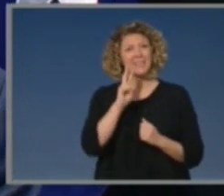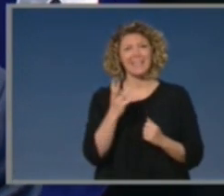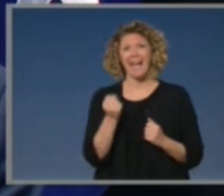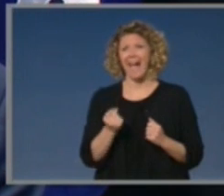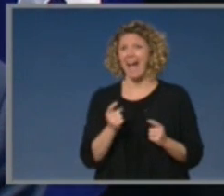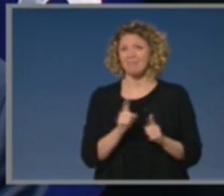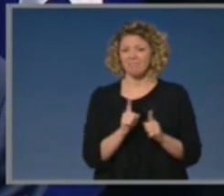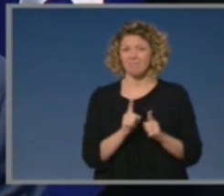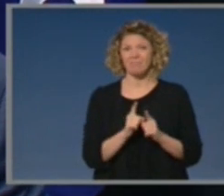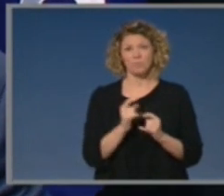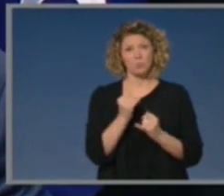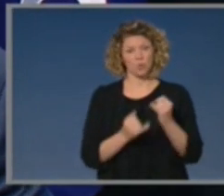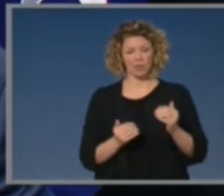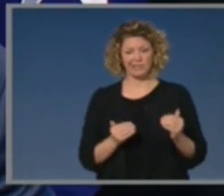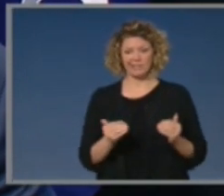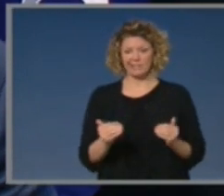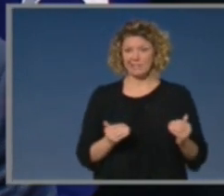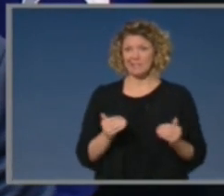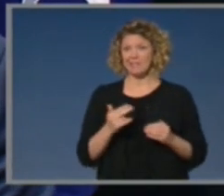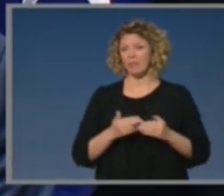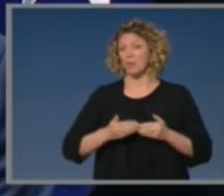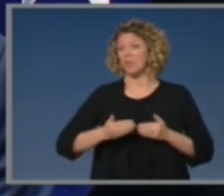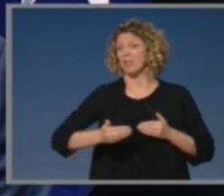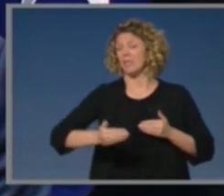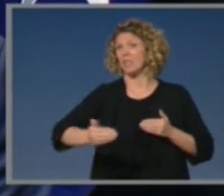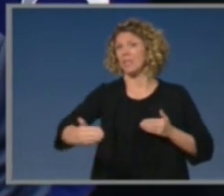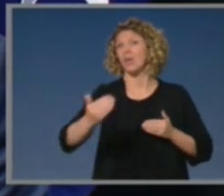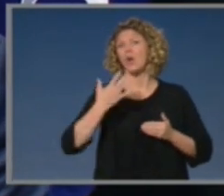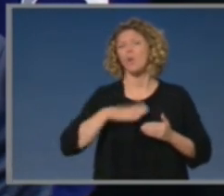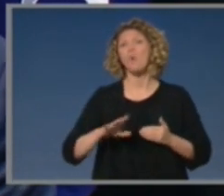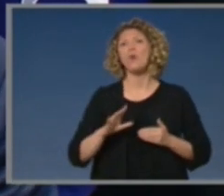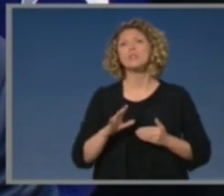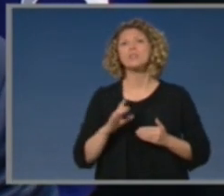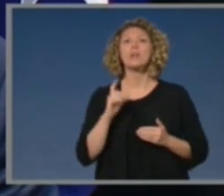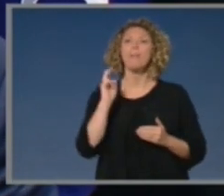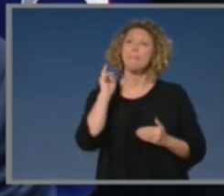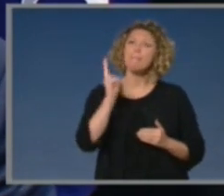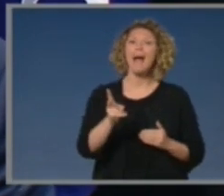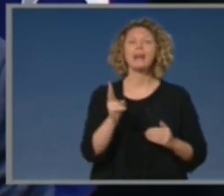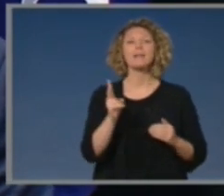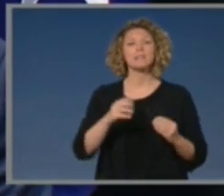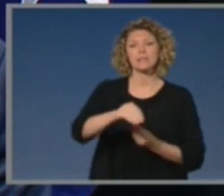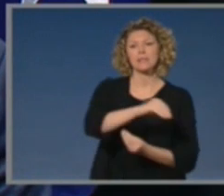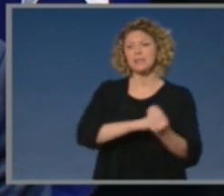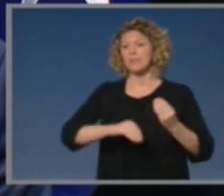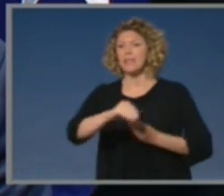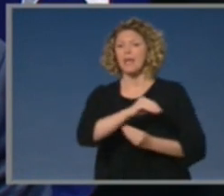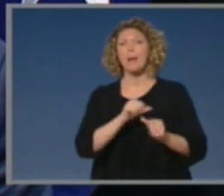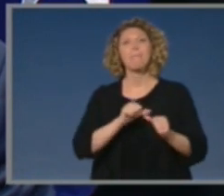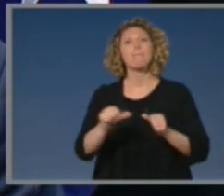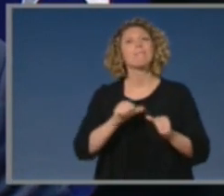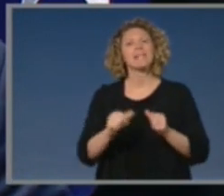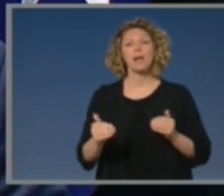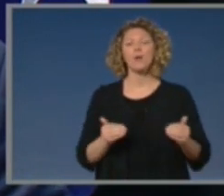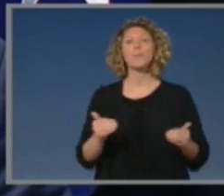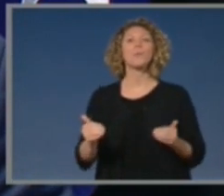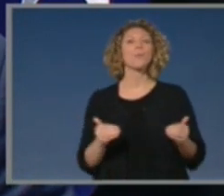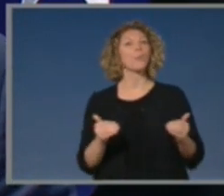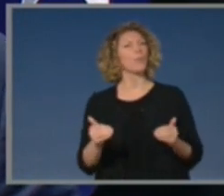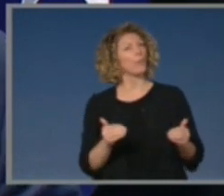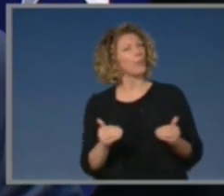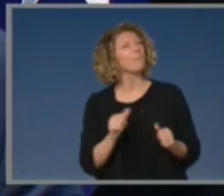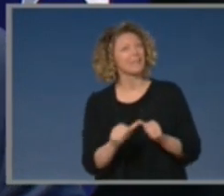the timetable as we seek to move Australia back to that COVID or to a COVID-safe economy because of those significant costs. And